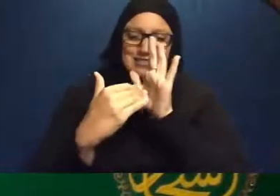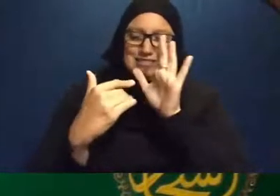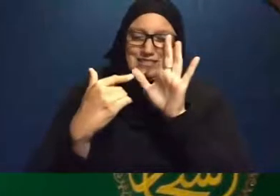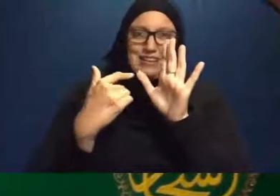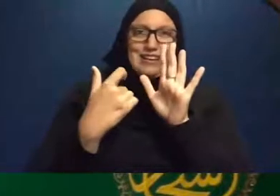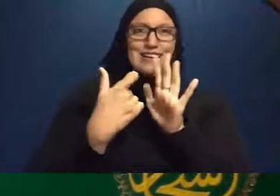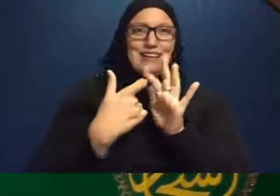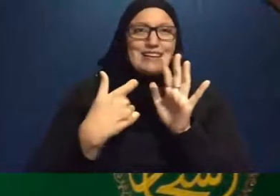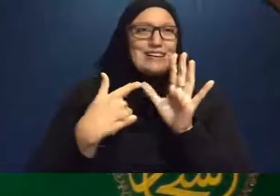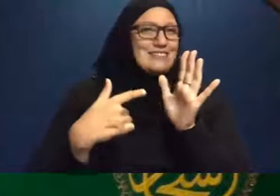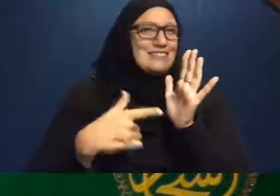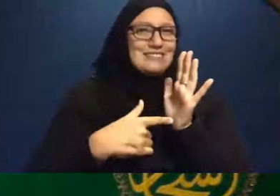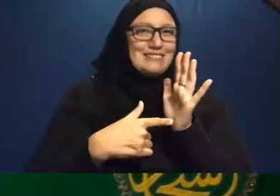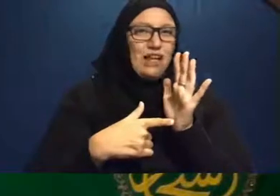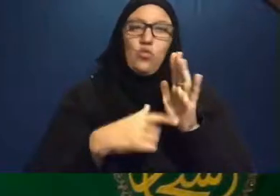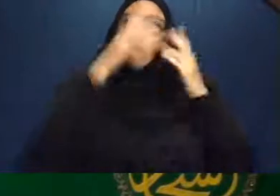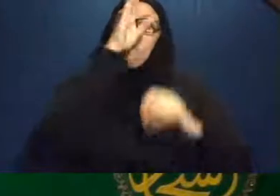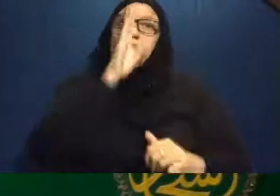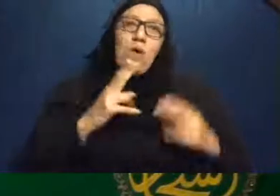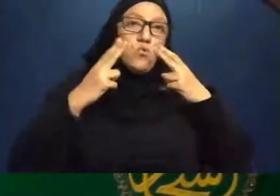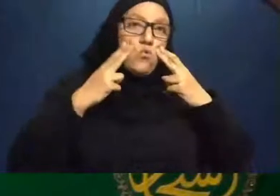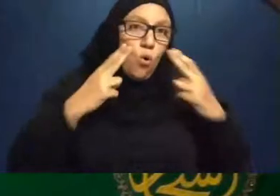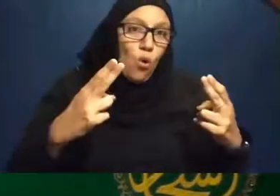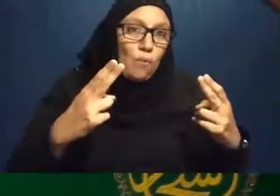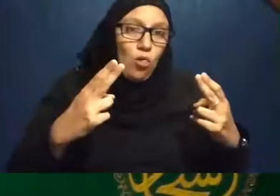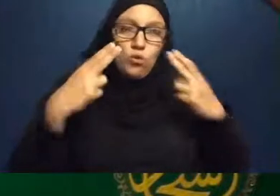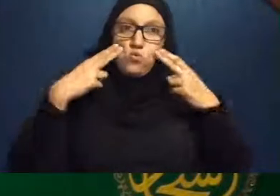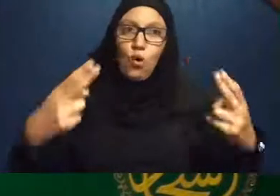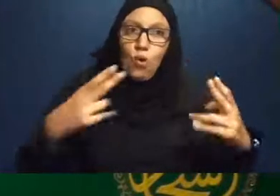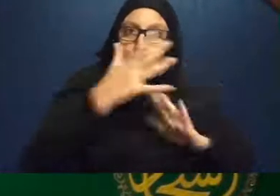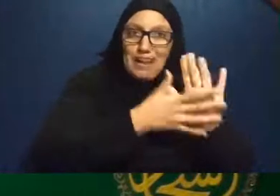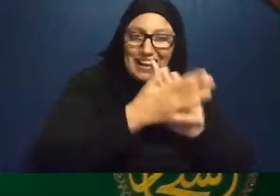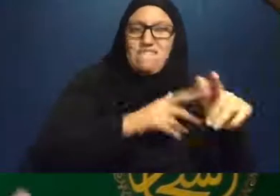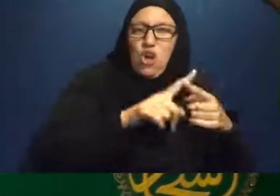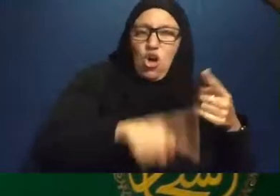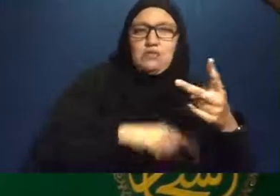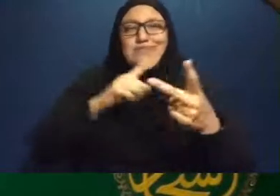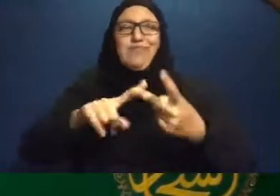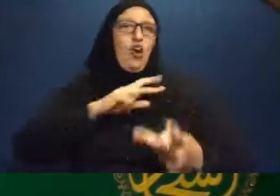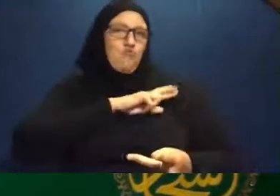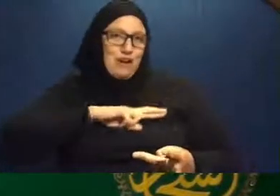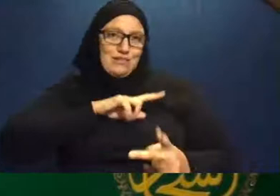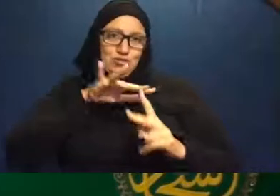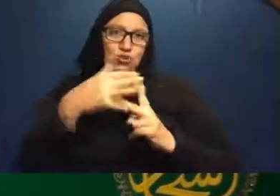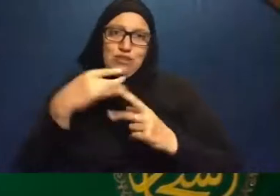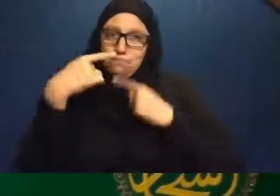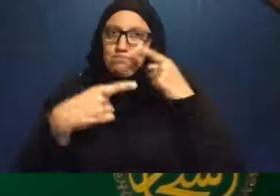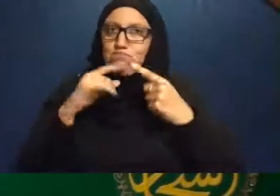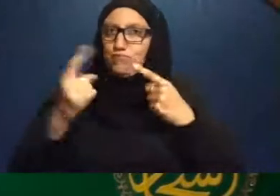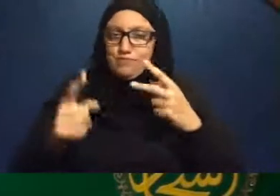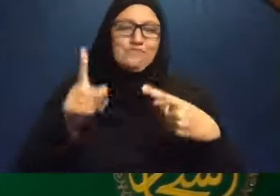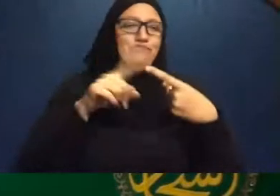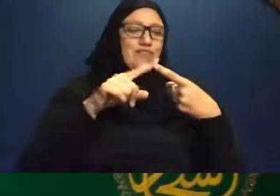zakat, that is the meaning of it. This is not a religious meaning, out of religious context, and then I'll bring it to you to the